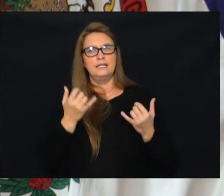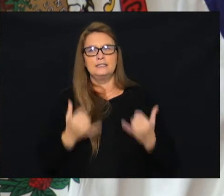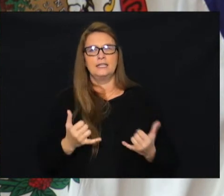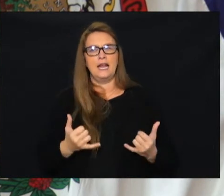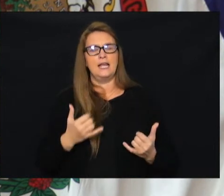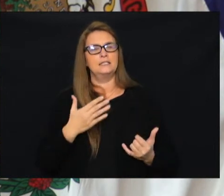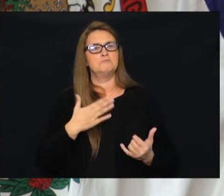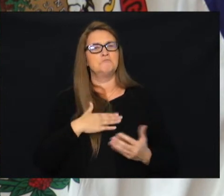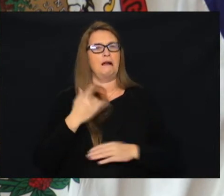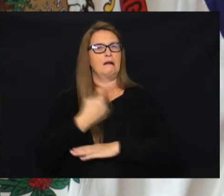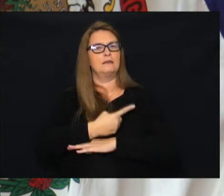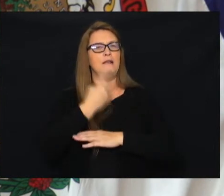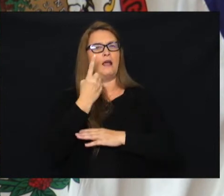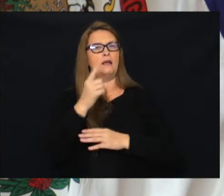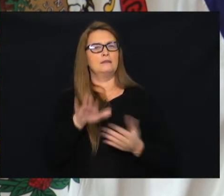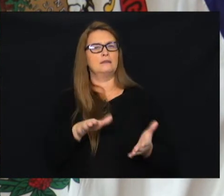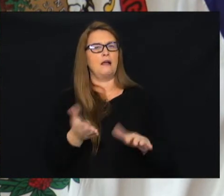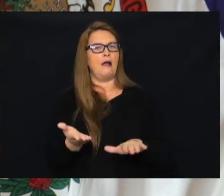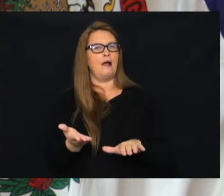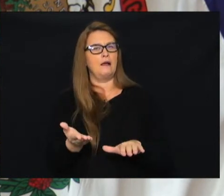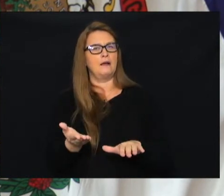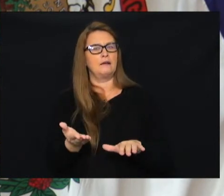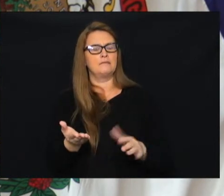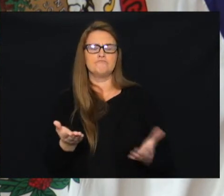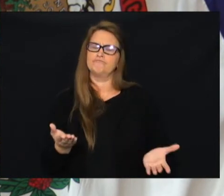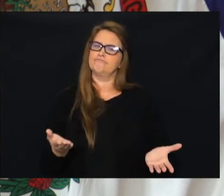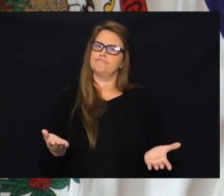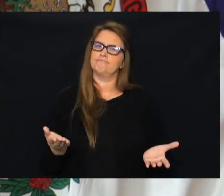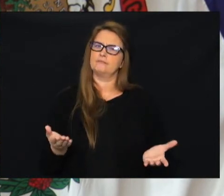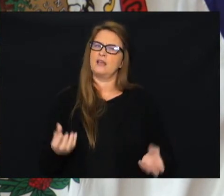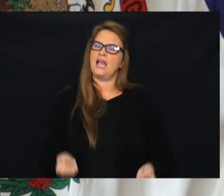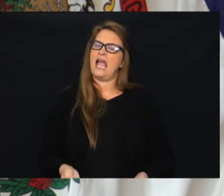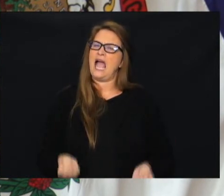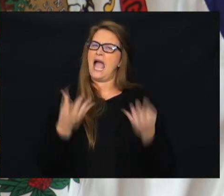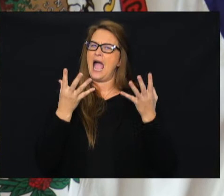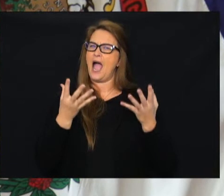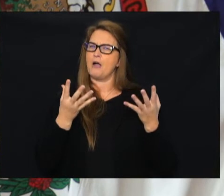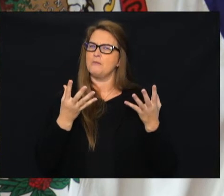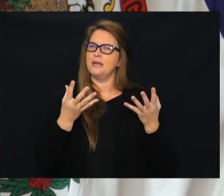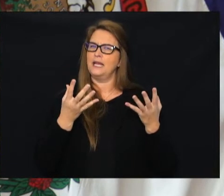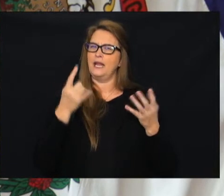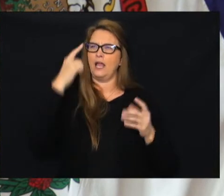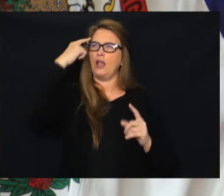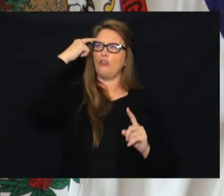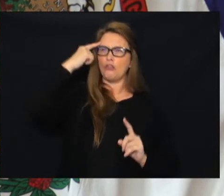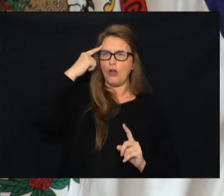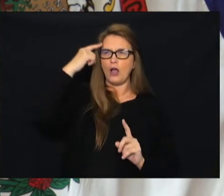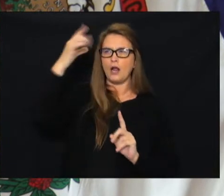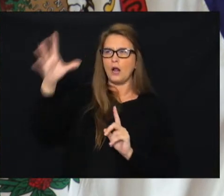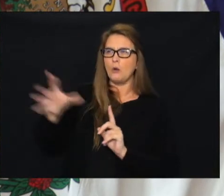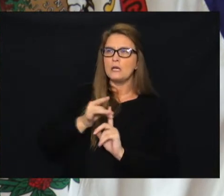today, and this is the end for me? Or how many really thought that they would ever really get this? And